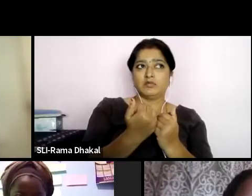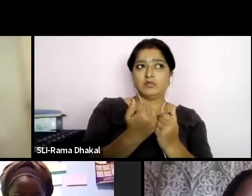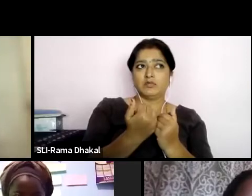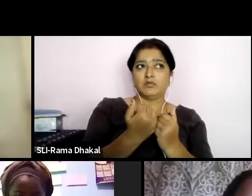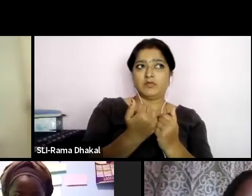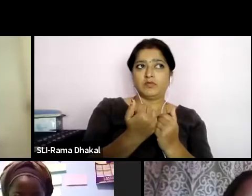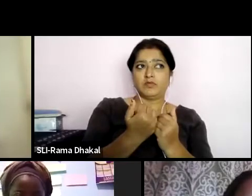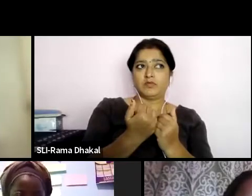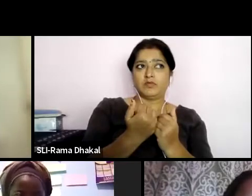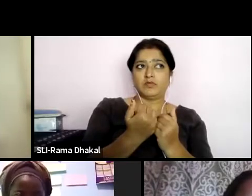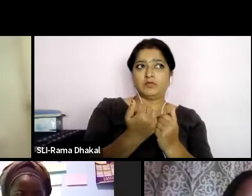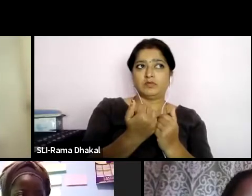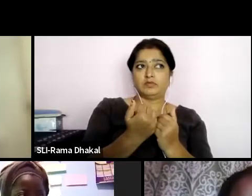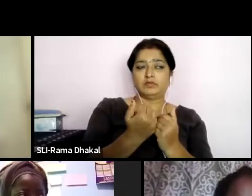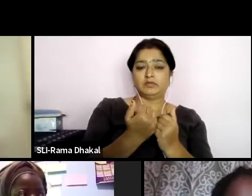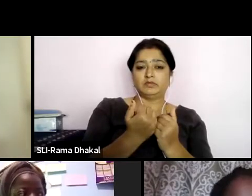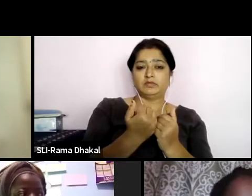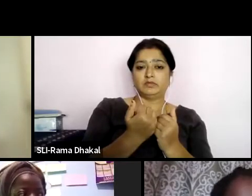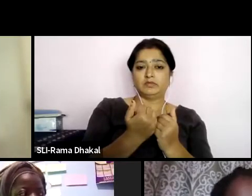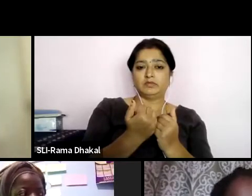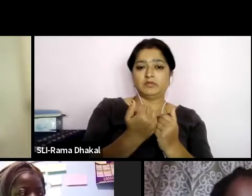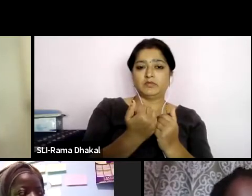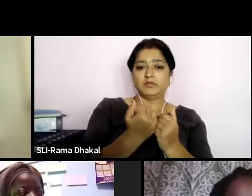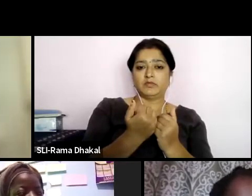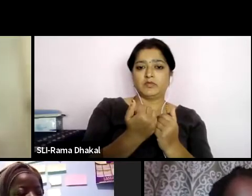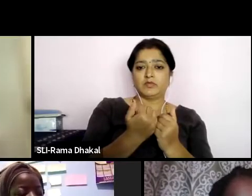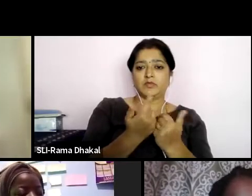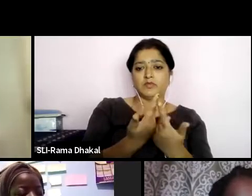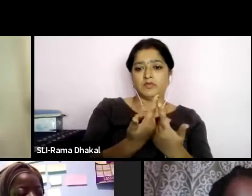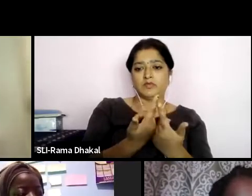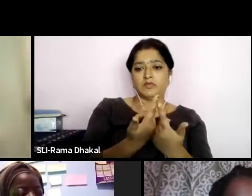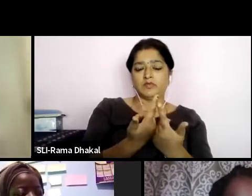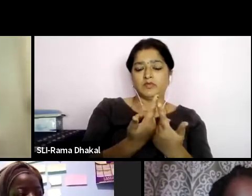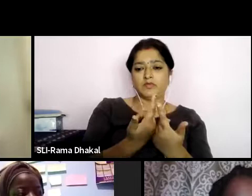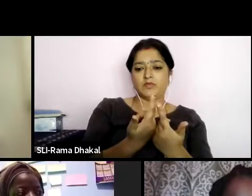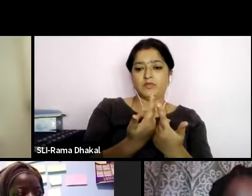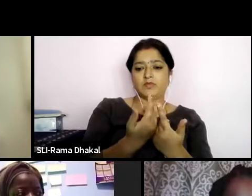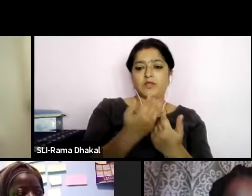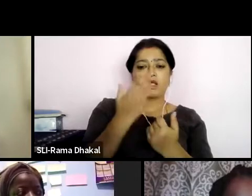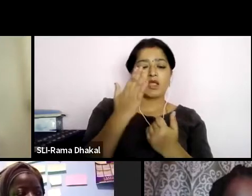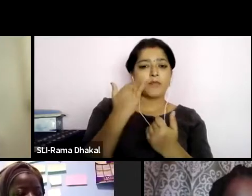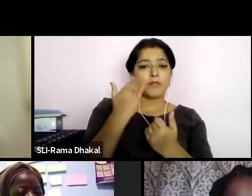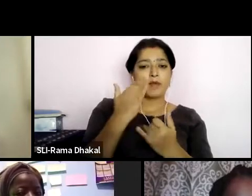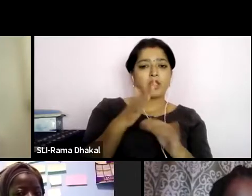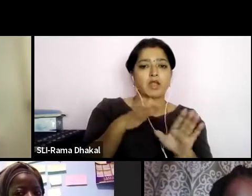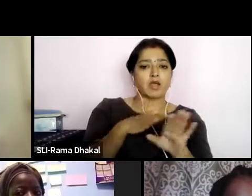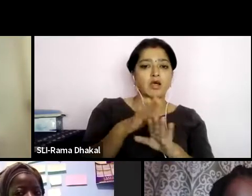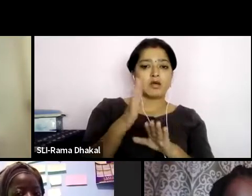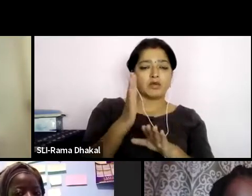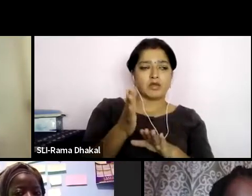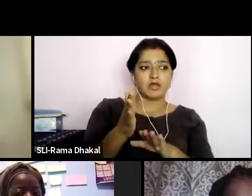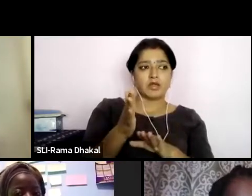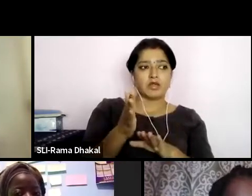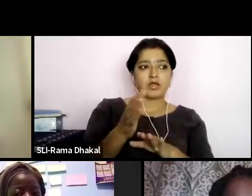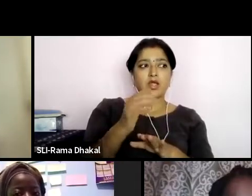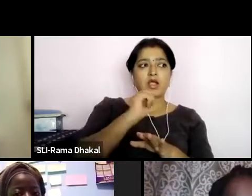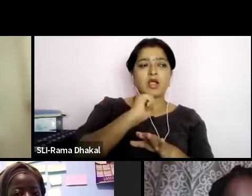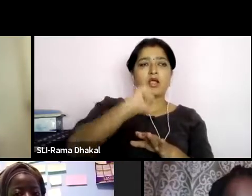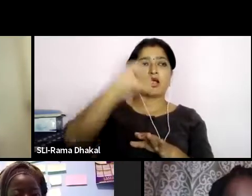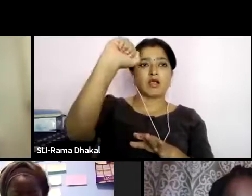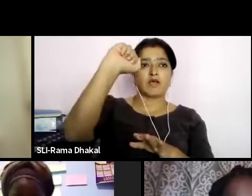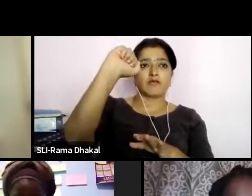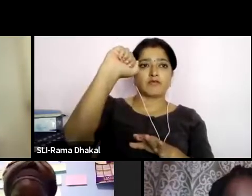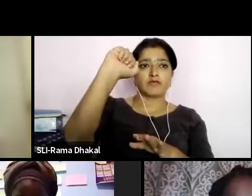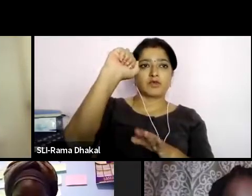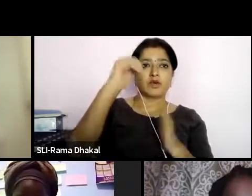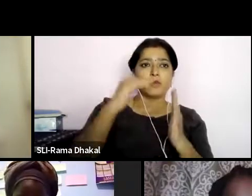that they have, whether it's their parents or their children. In what do you